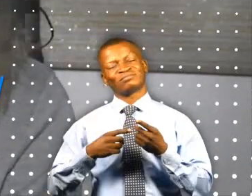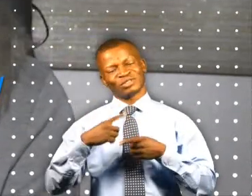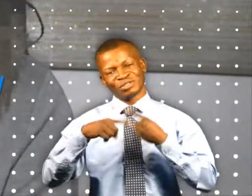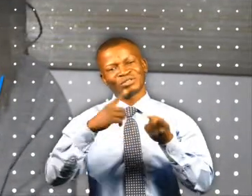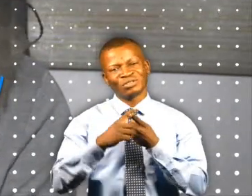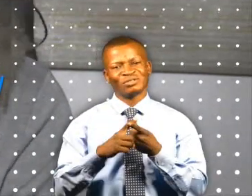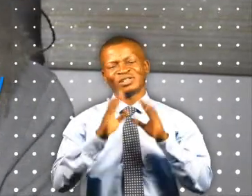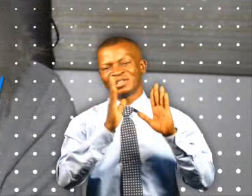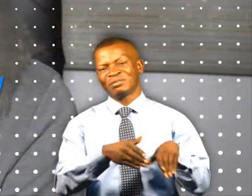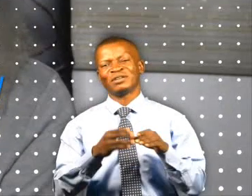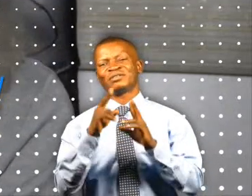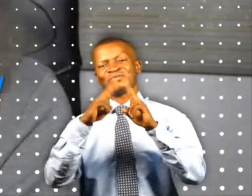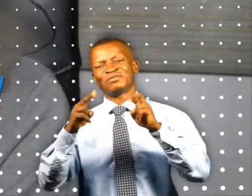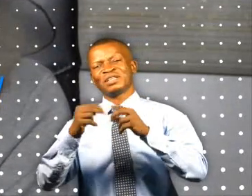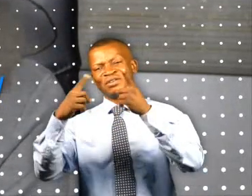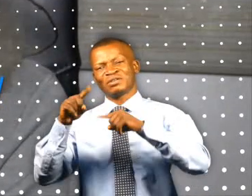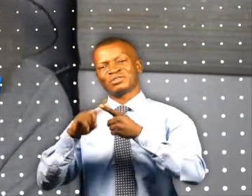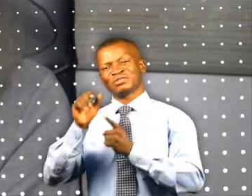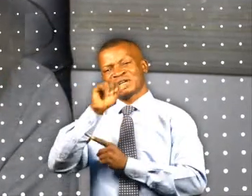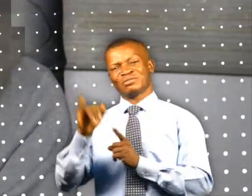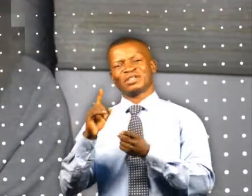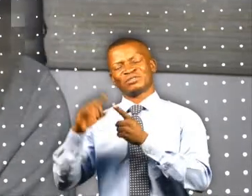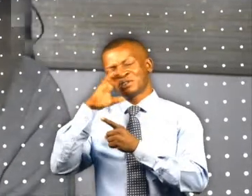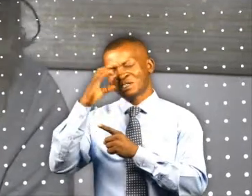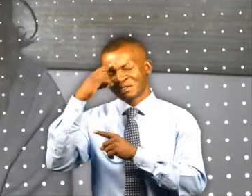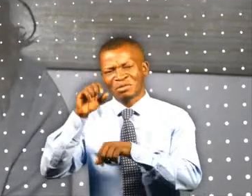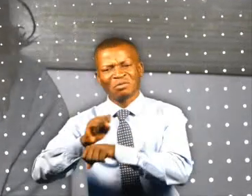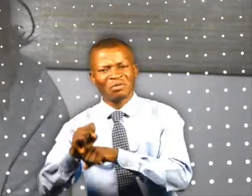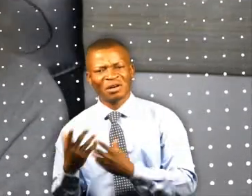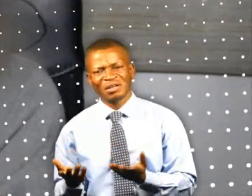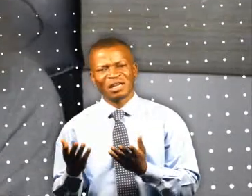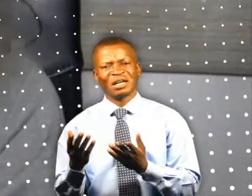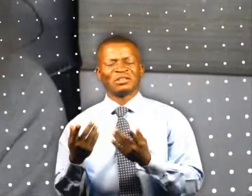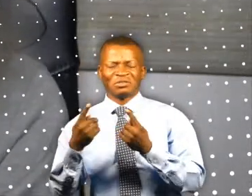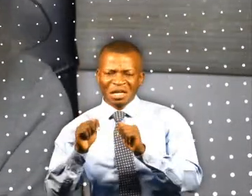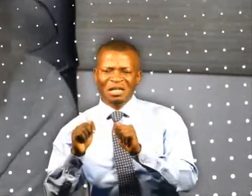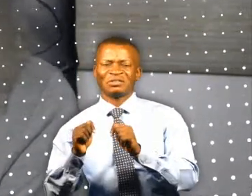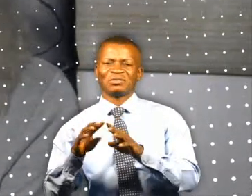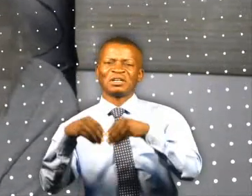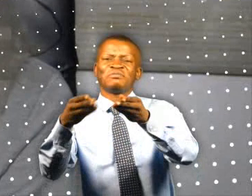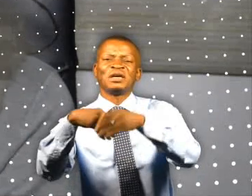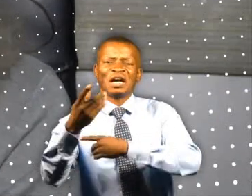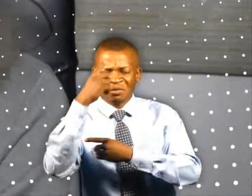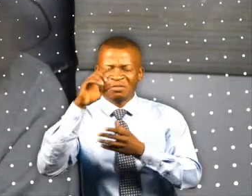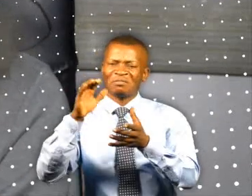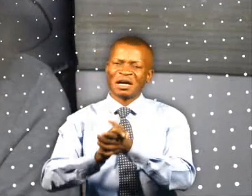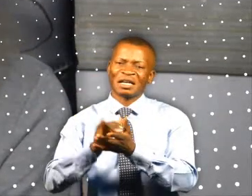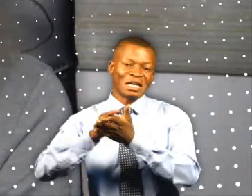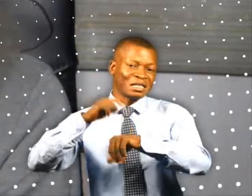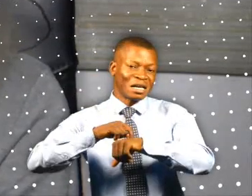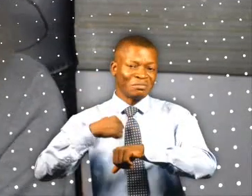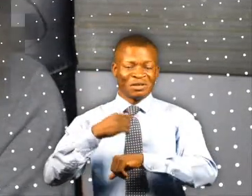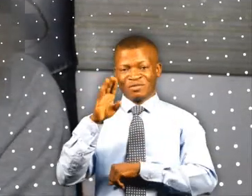August 2019. I have to leave the village to come to Abuja to look for work. They were trying to get me out of marriage.